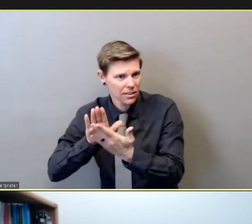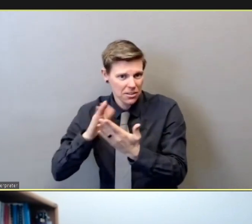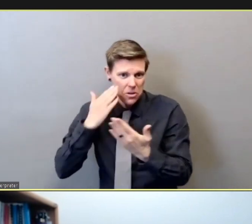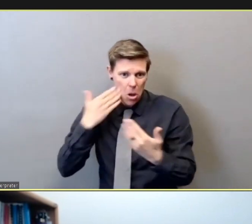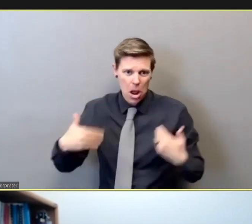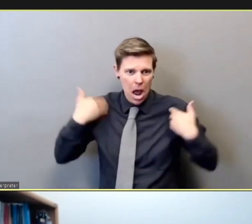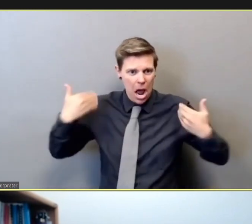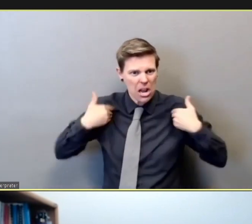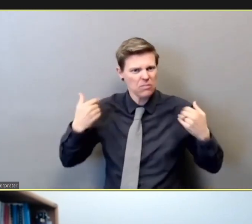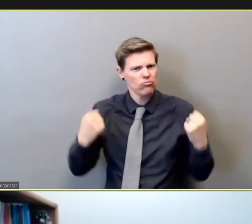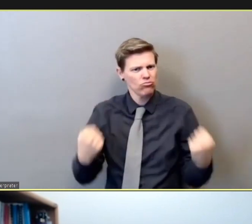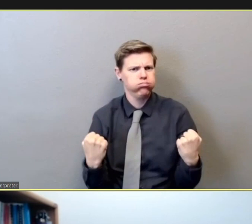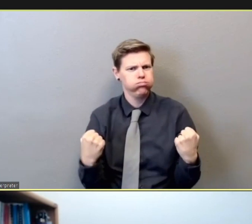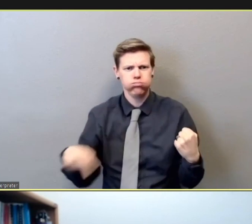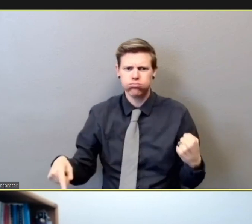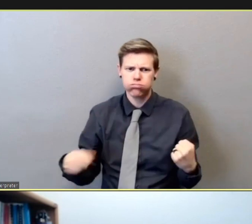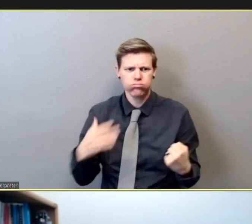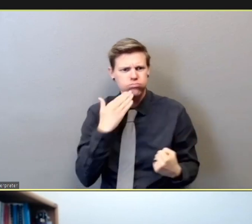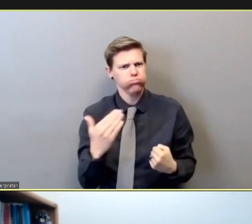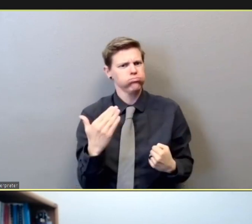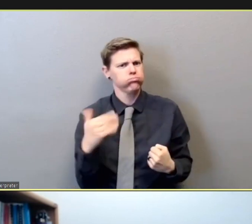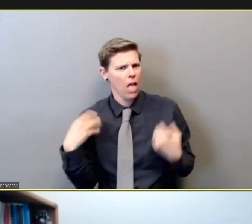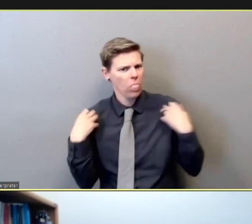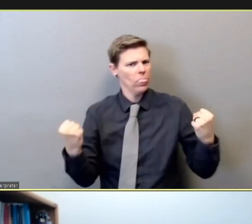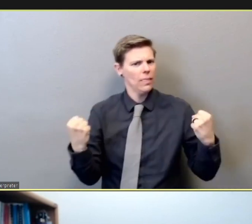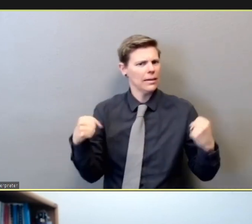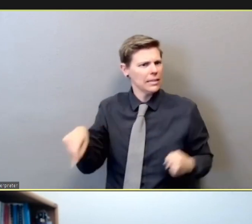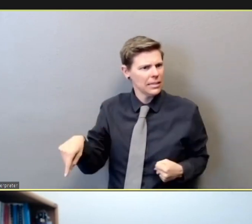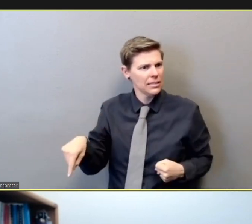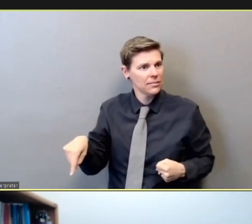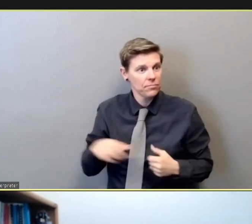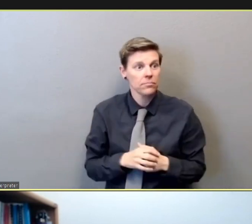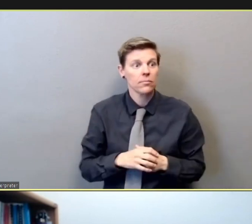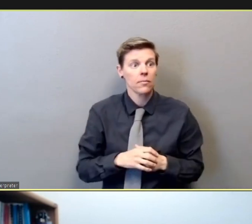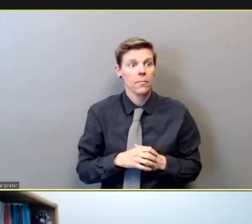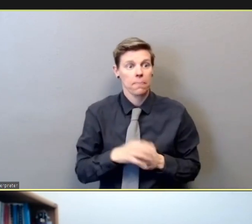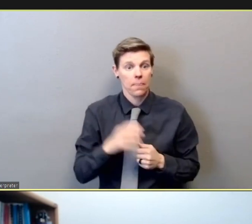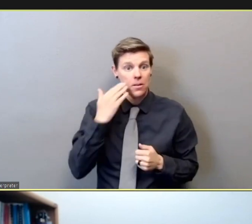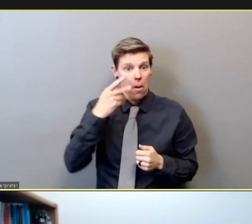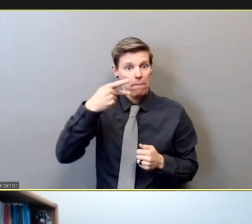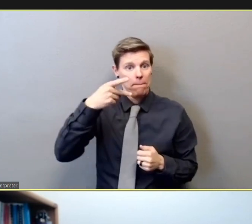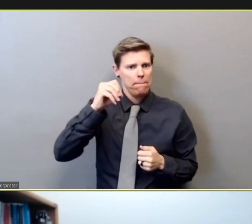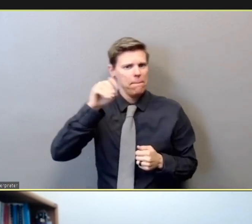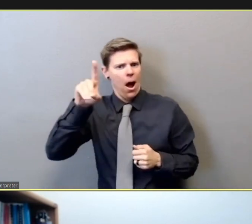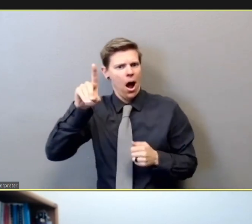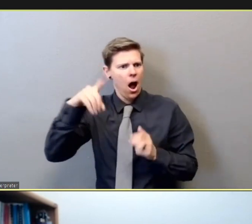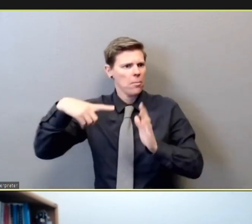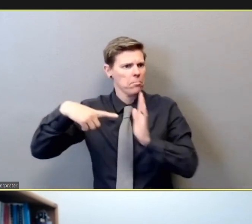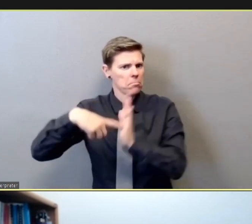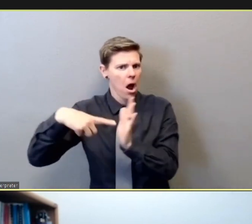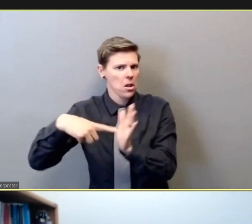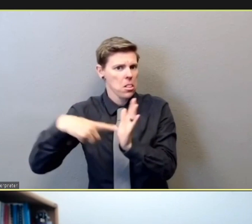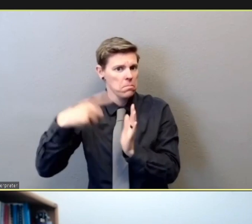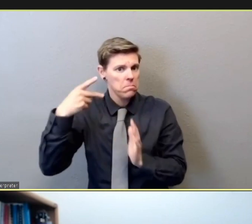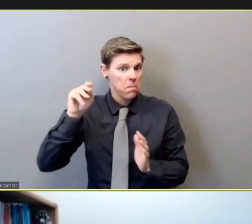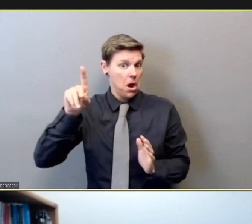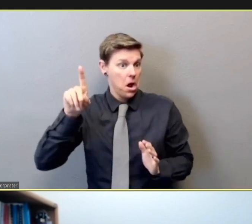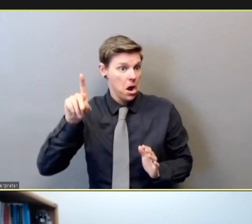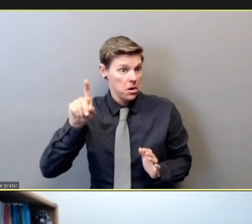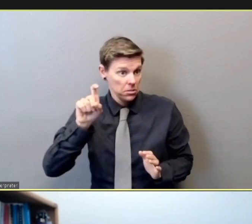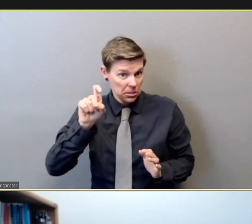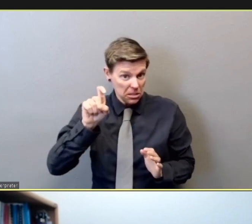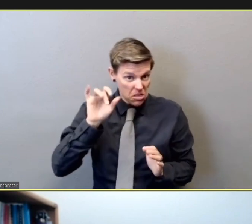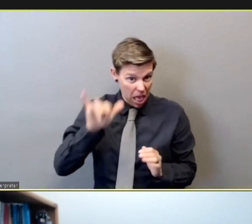their pod model right now with bringing select students back would qualify as hybrid, and there's a way that we can safely bring